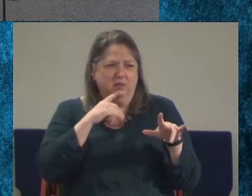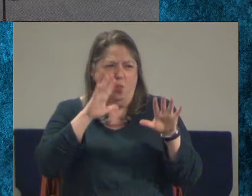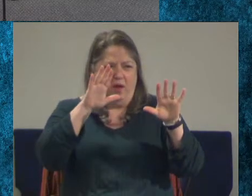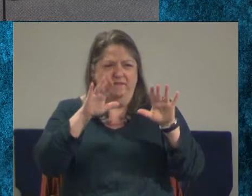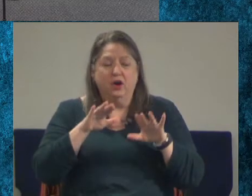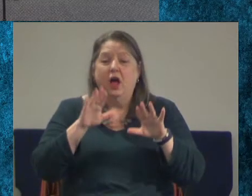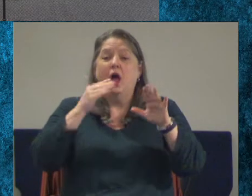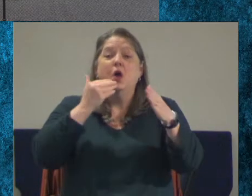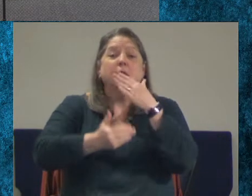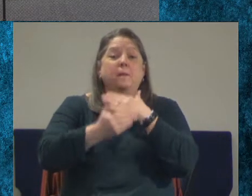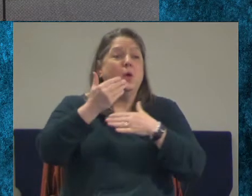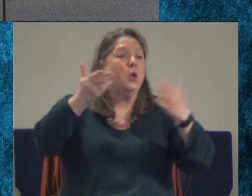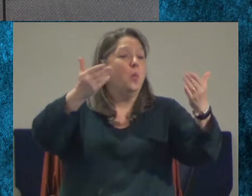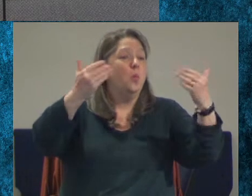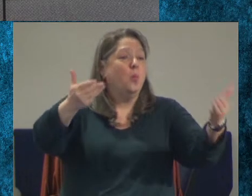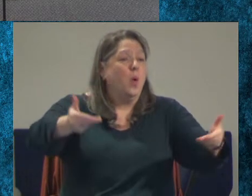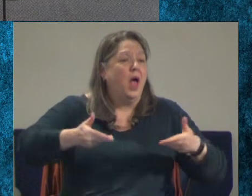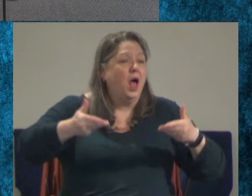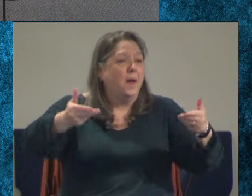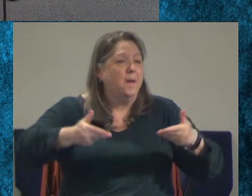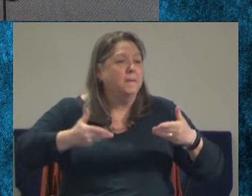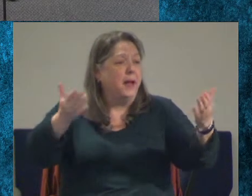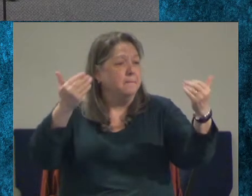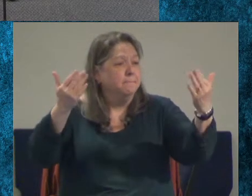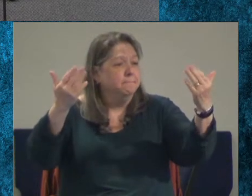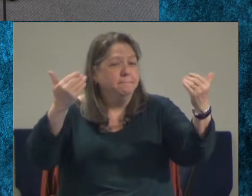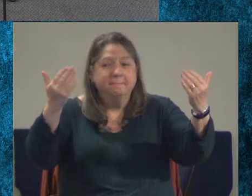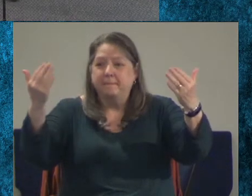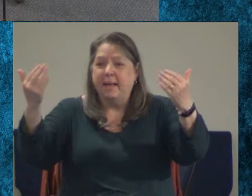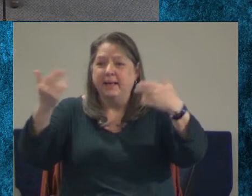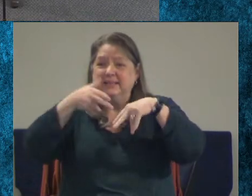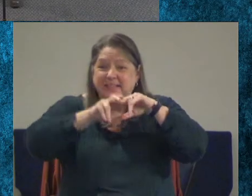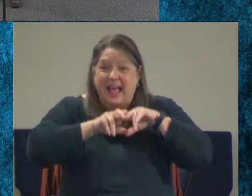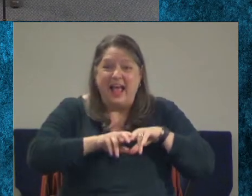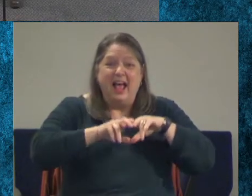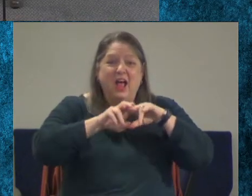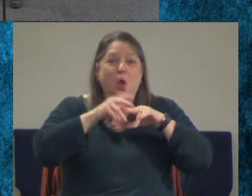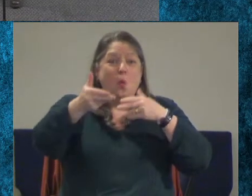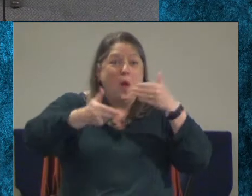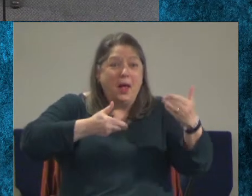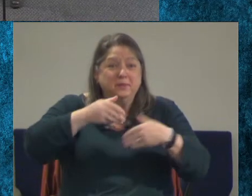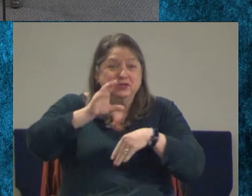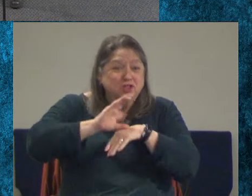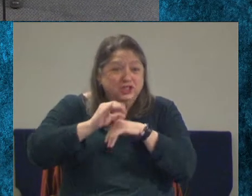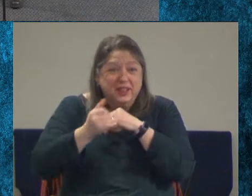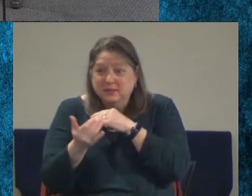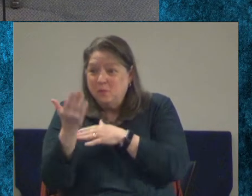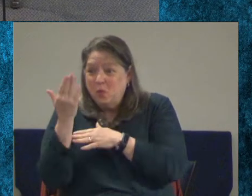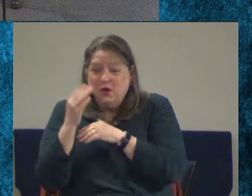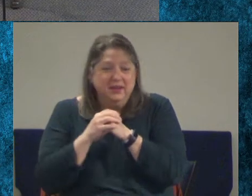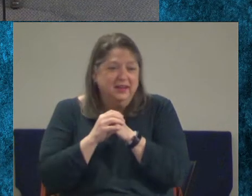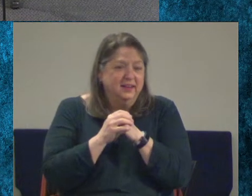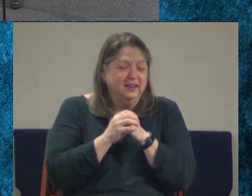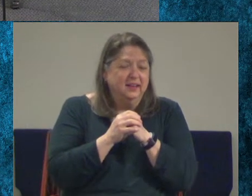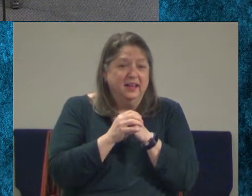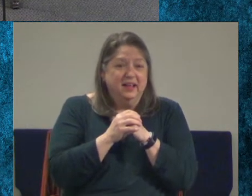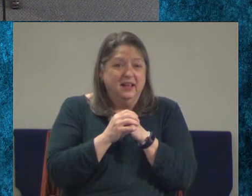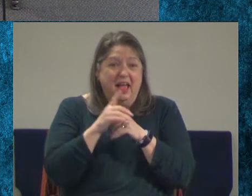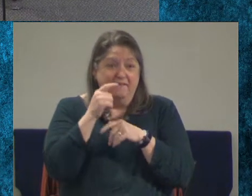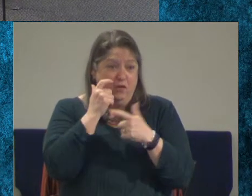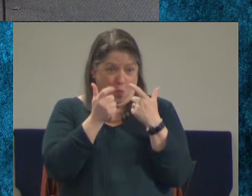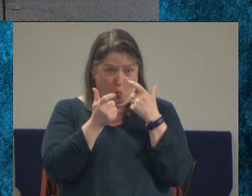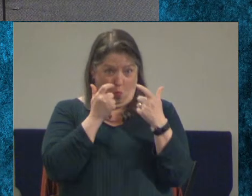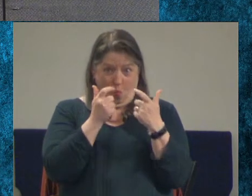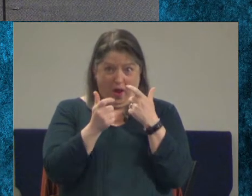Good morning and welcome. Come on and have a seat. Sit down. Welcome to our church this morning. For those who you are watching